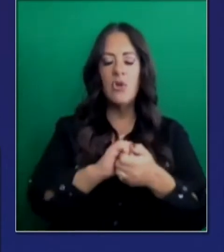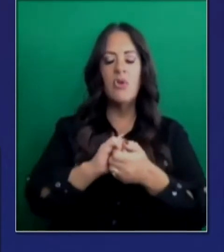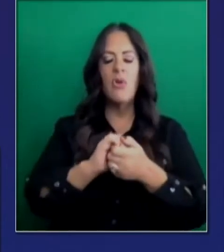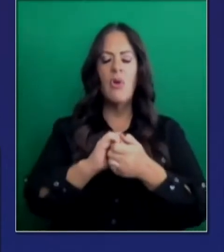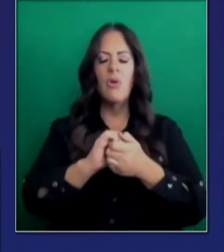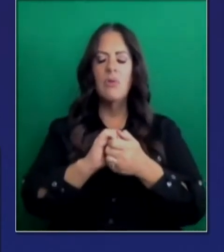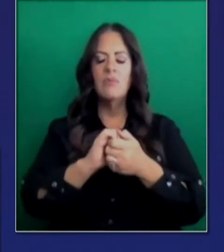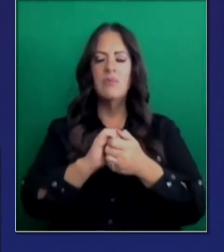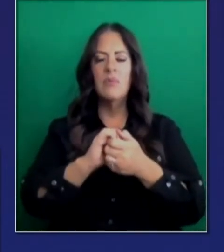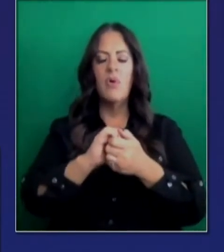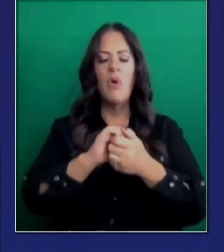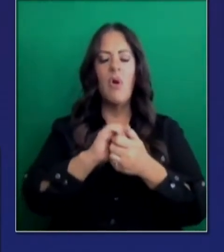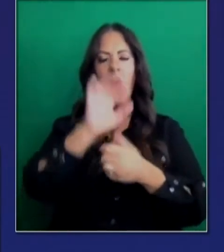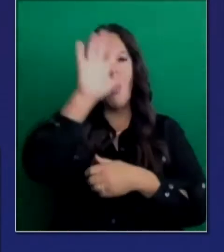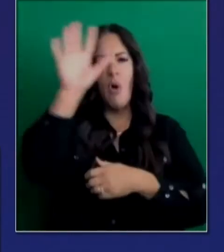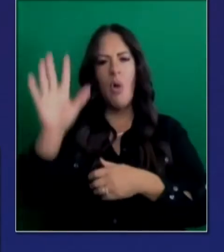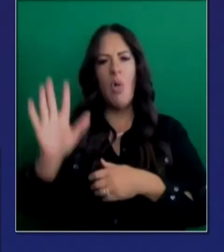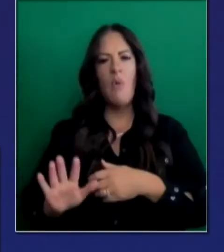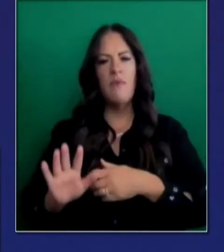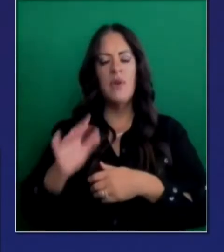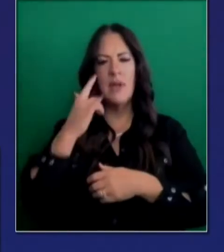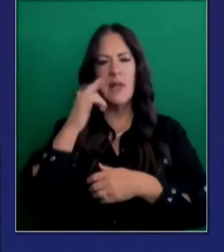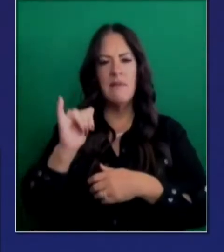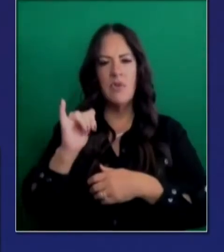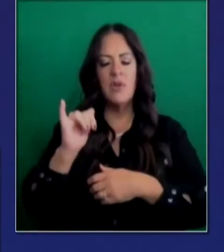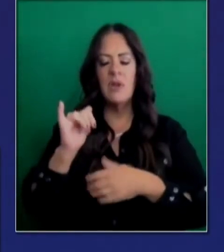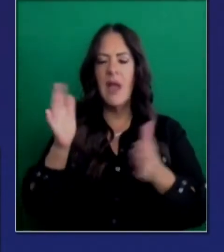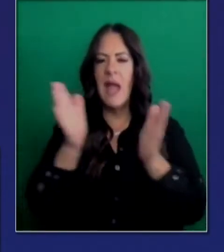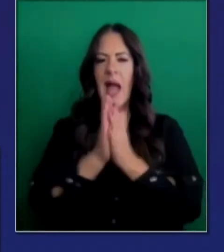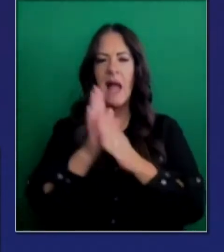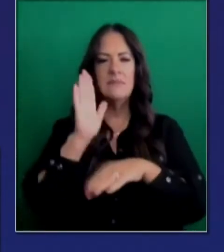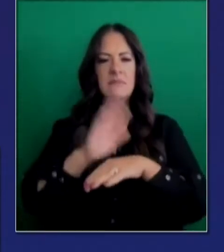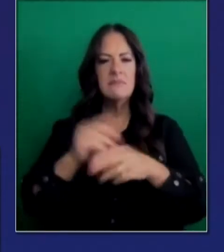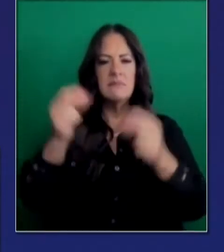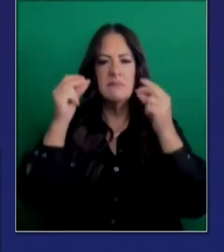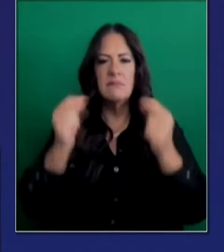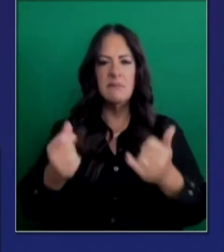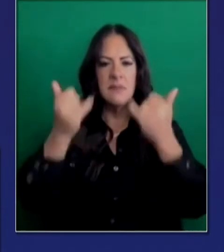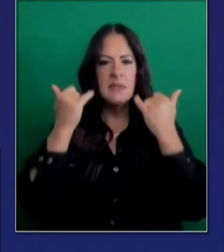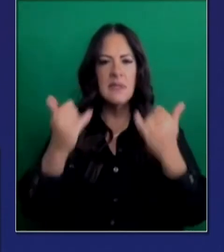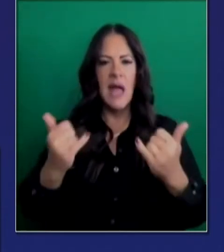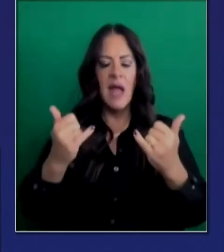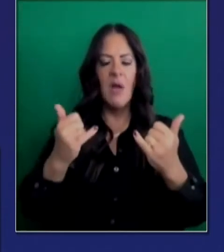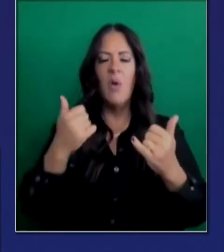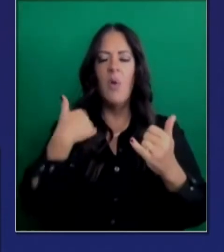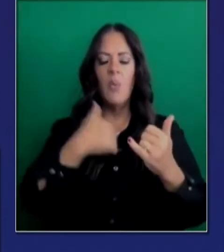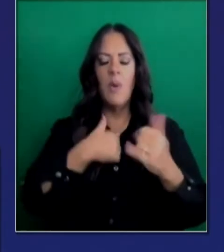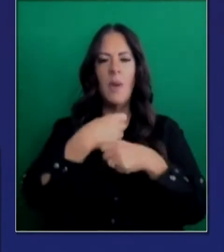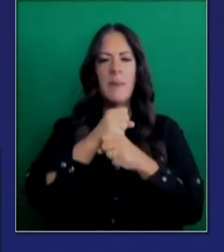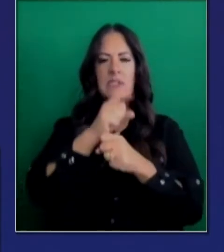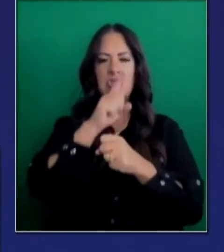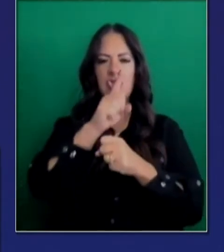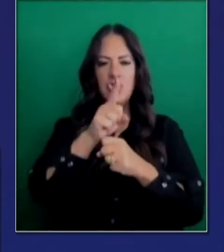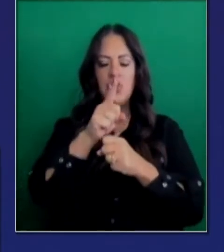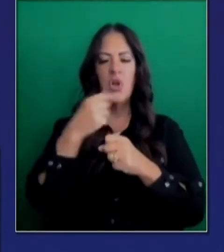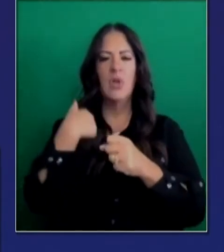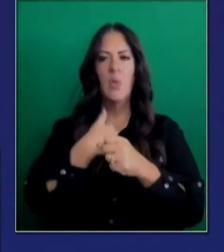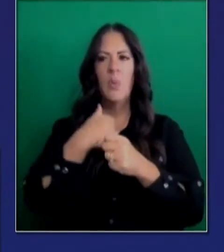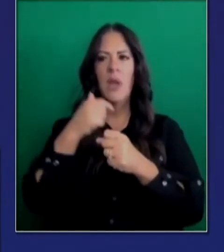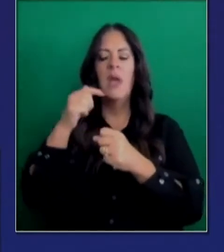all-hands-on-deck approach to accelerate the equitable and safe distribution of vaccines. Again, we're not